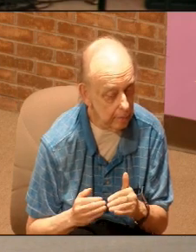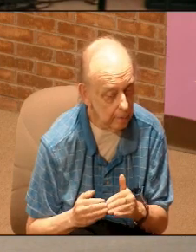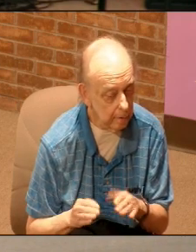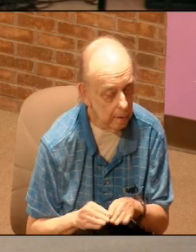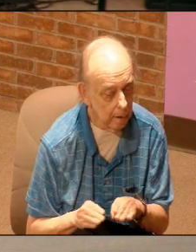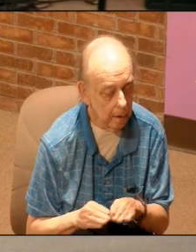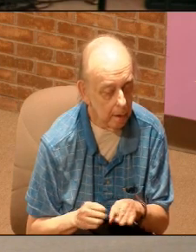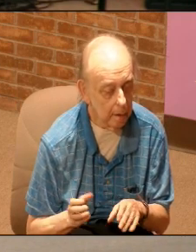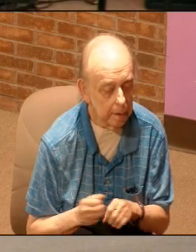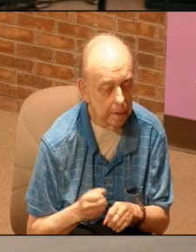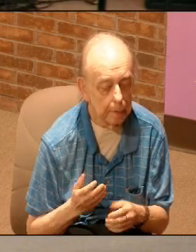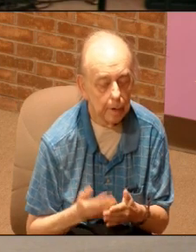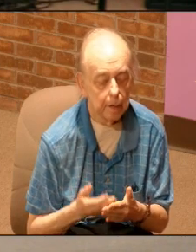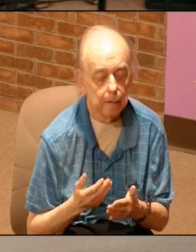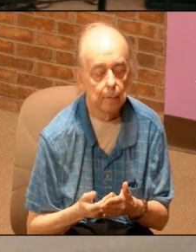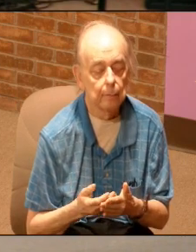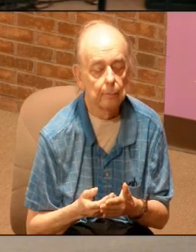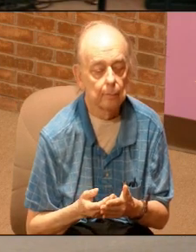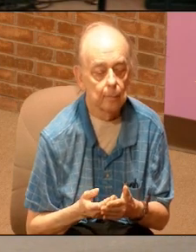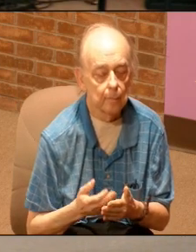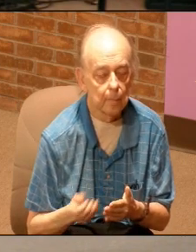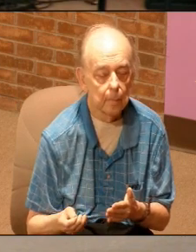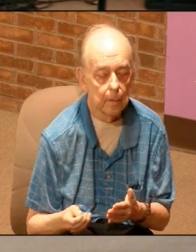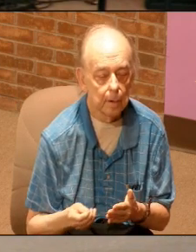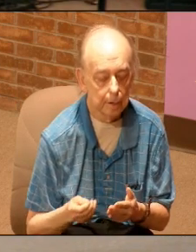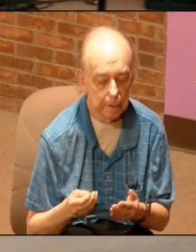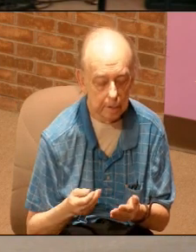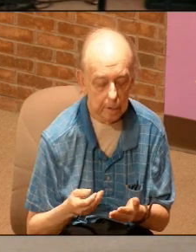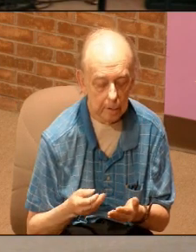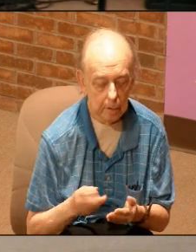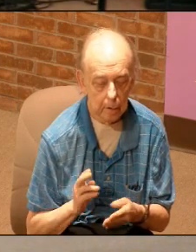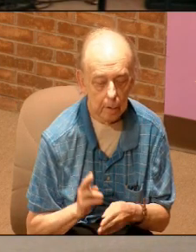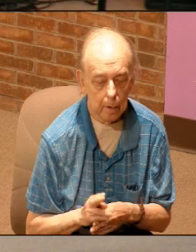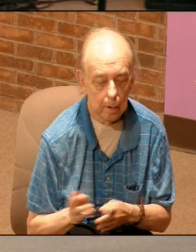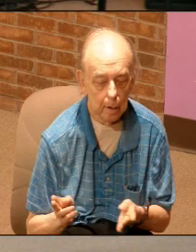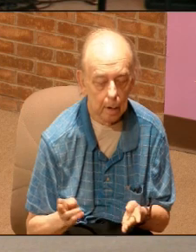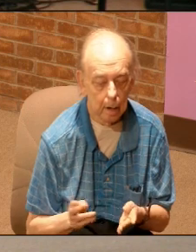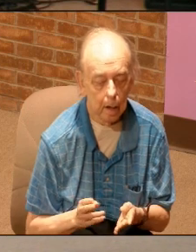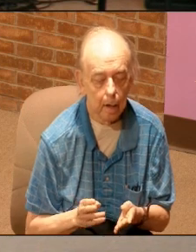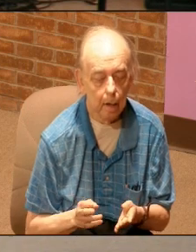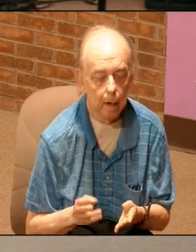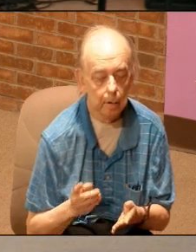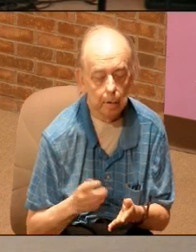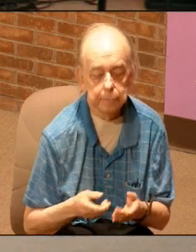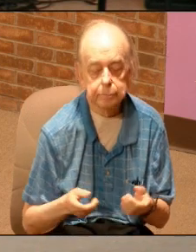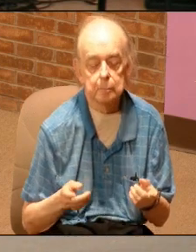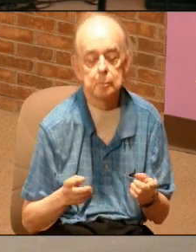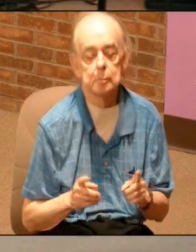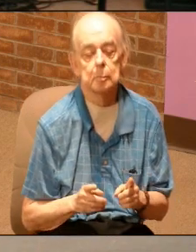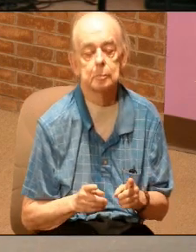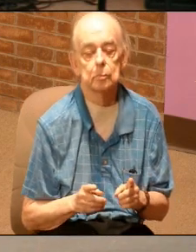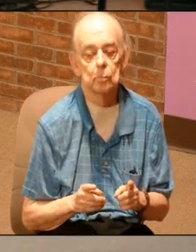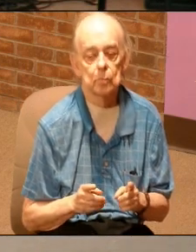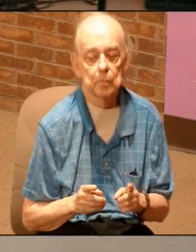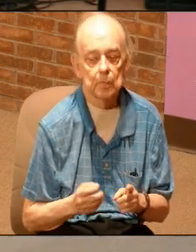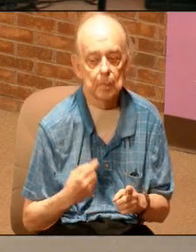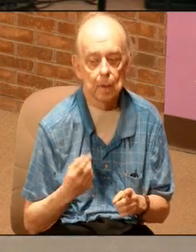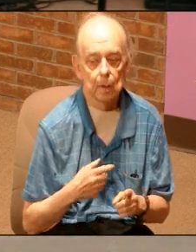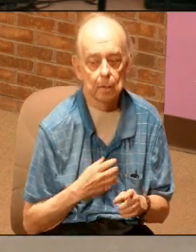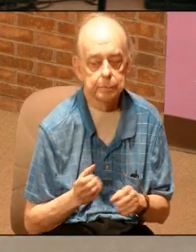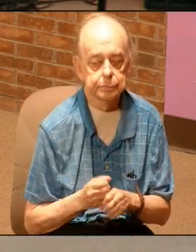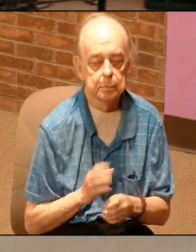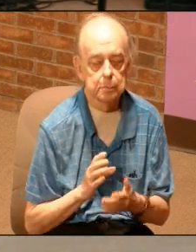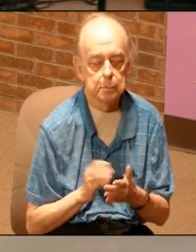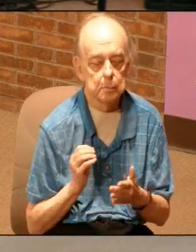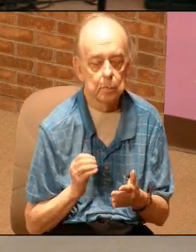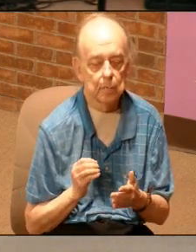Because we've got to get money so we can spend more money to pay this. And so what's happening is this. We've got to